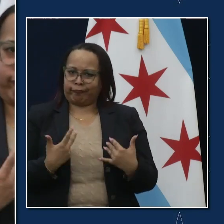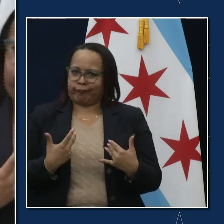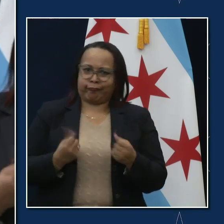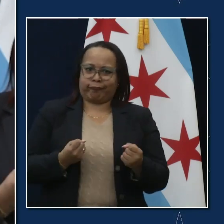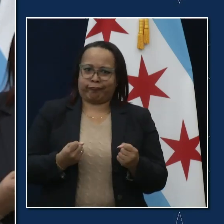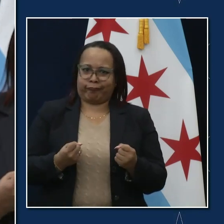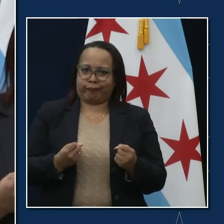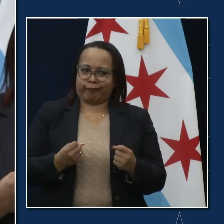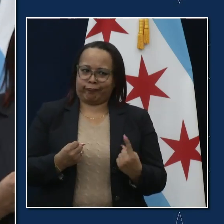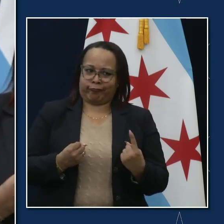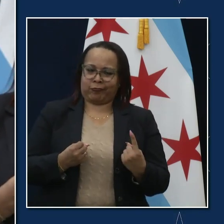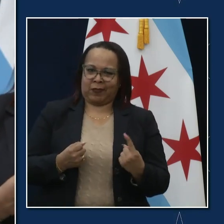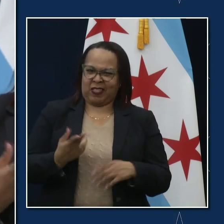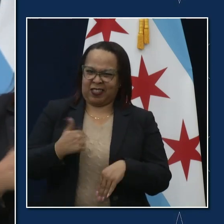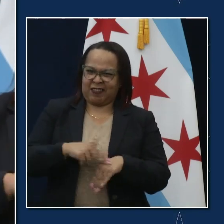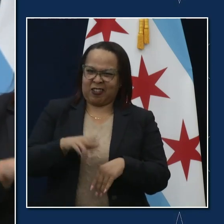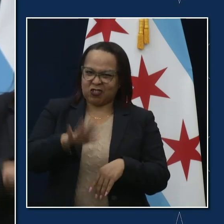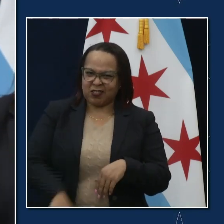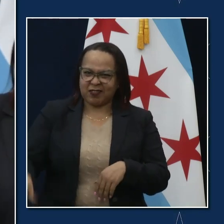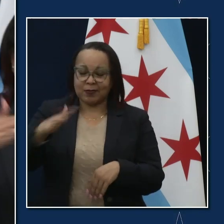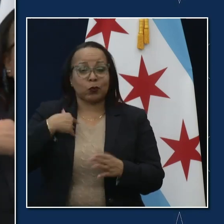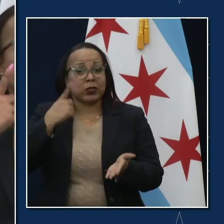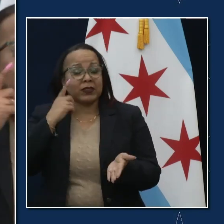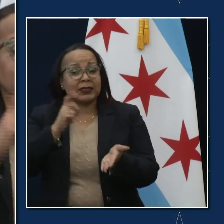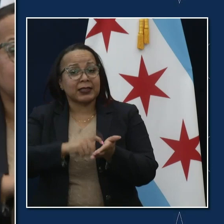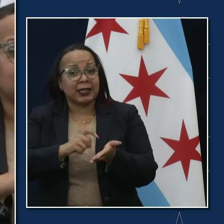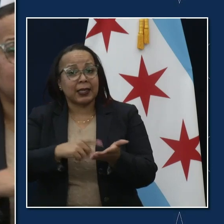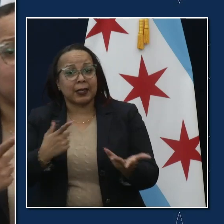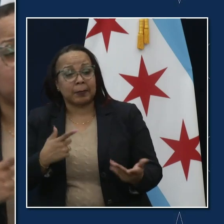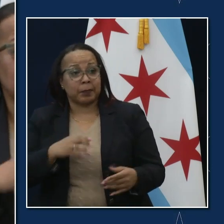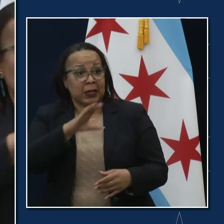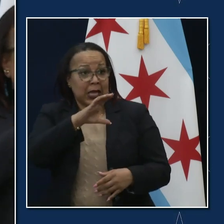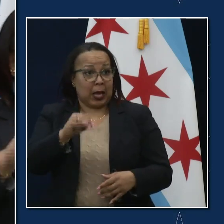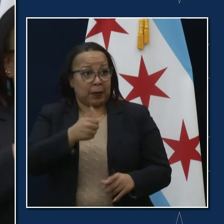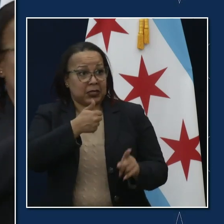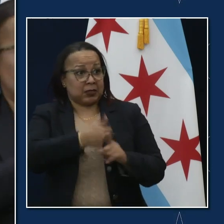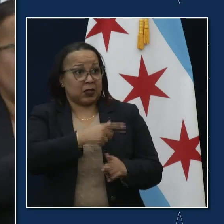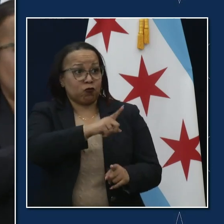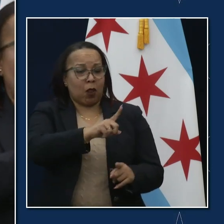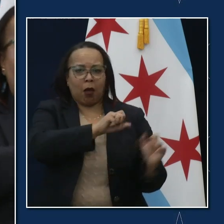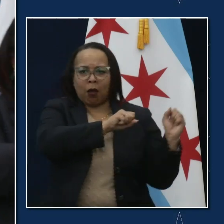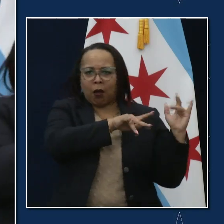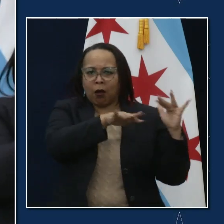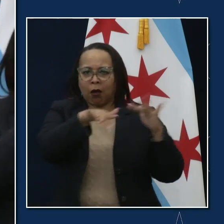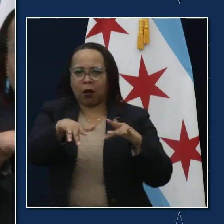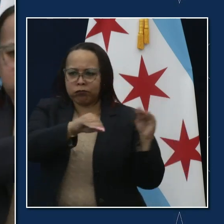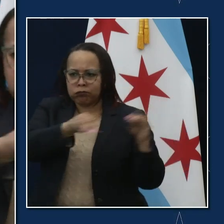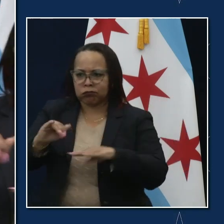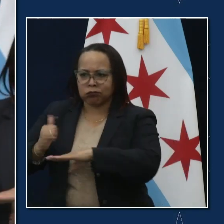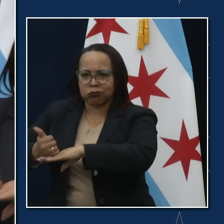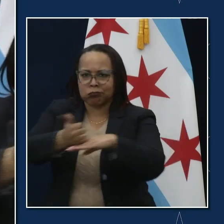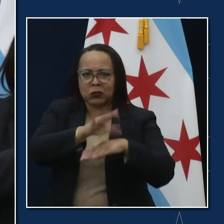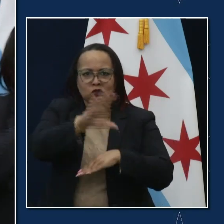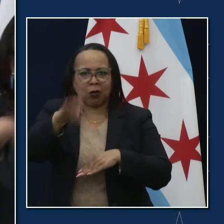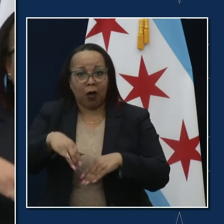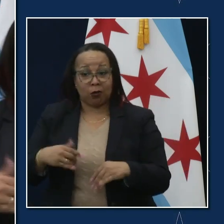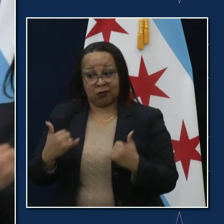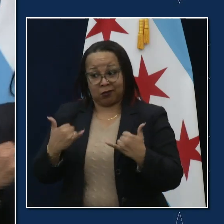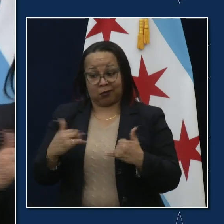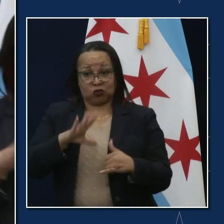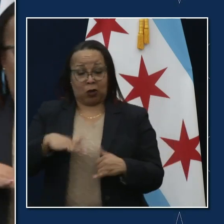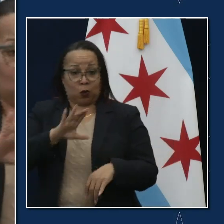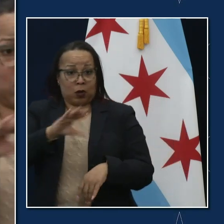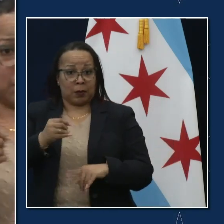nation, and how we are seeing companies flock to Chicago, seeing existing Chicago